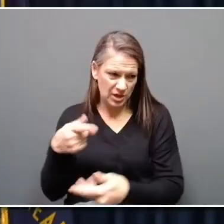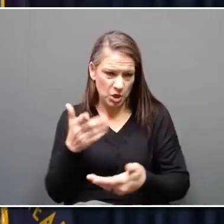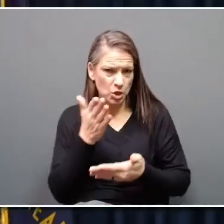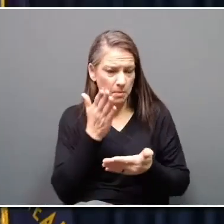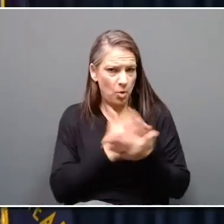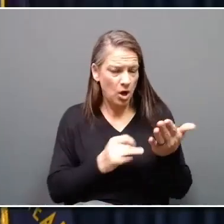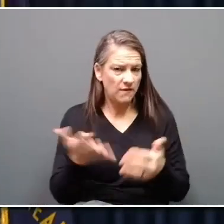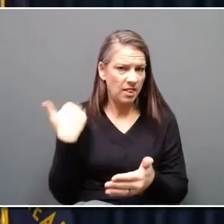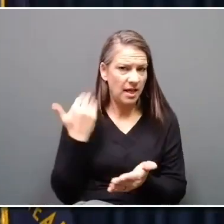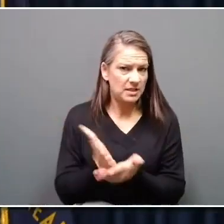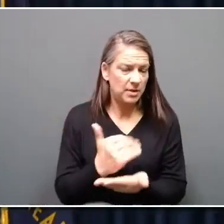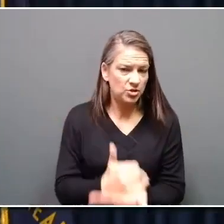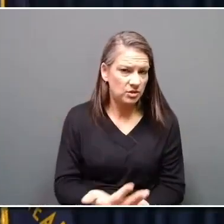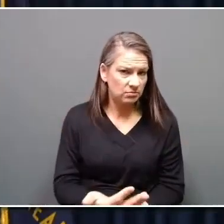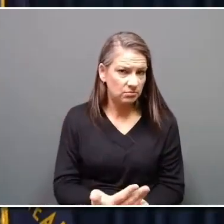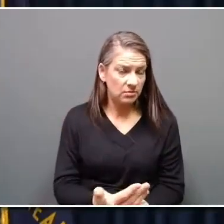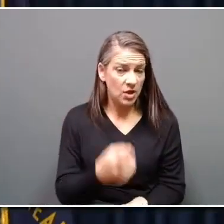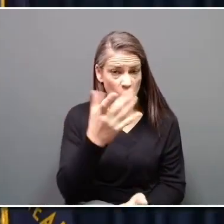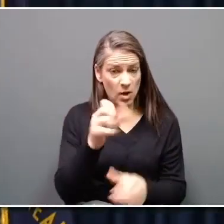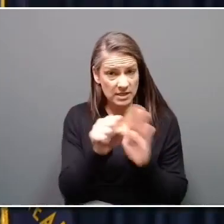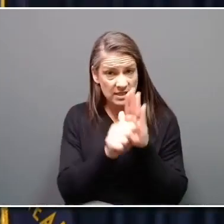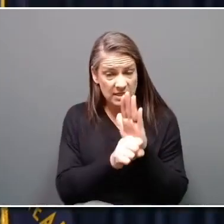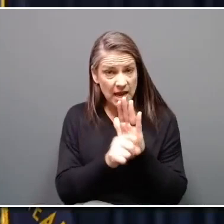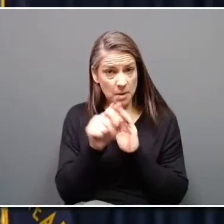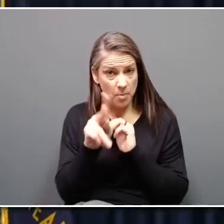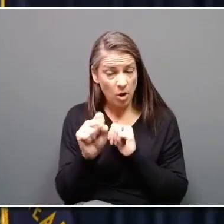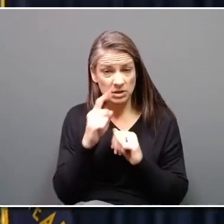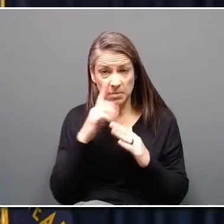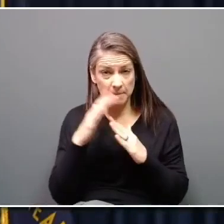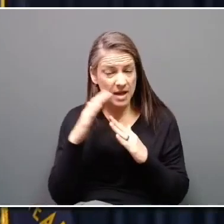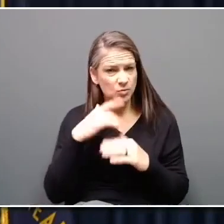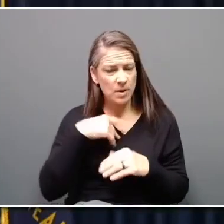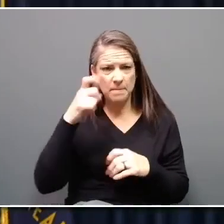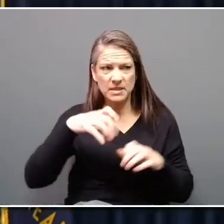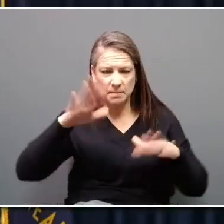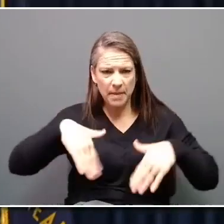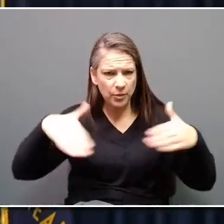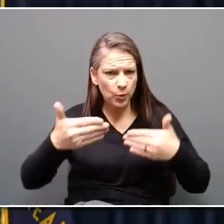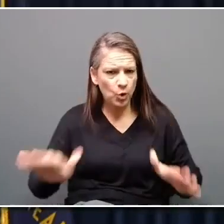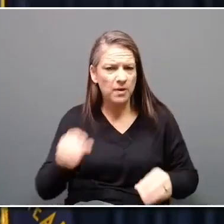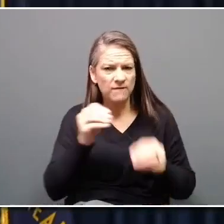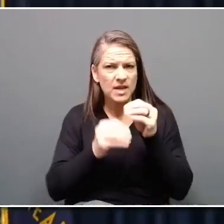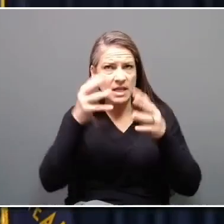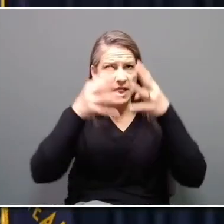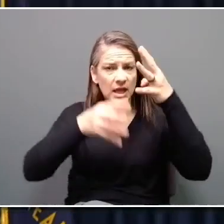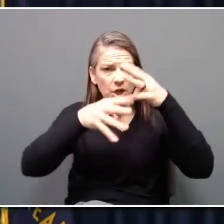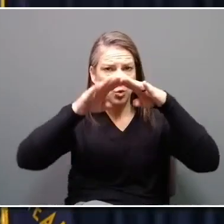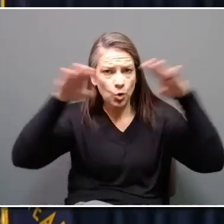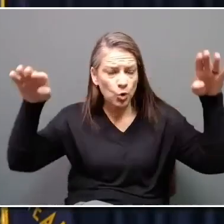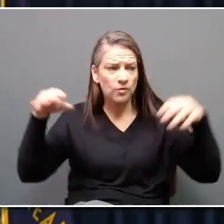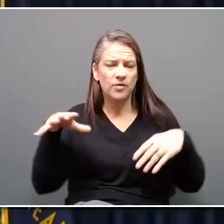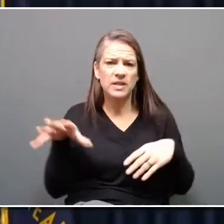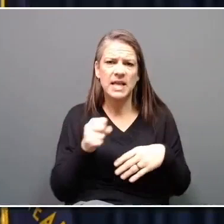budget. If we want our state park systems to be the very best, we got to be able to paint the rooms and fix the leaking roofs and take the steps that are